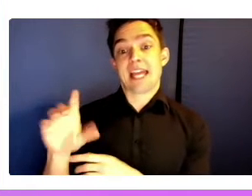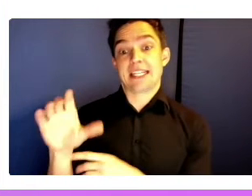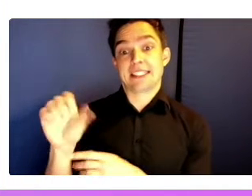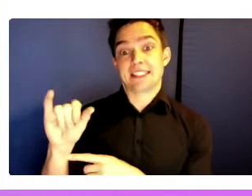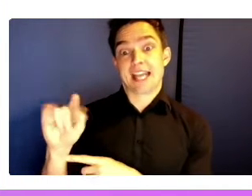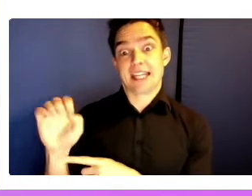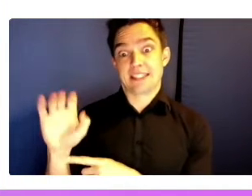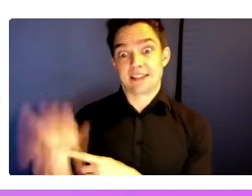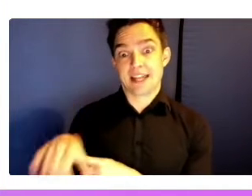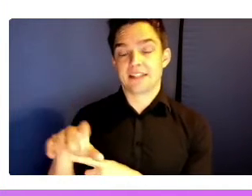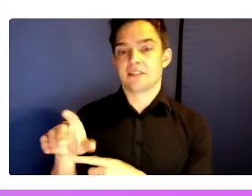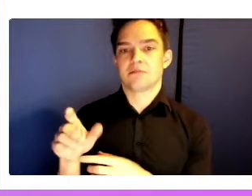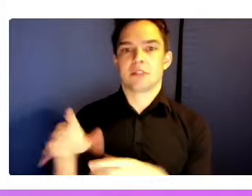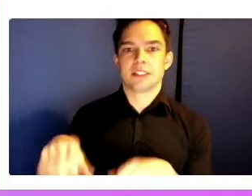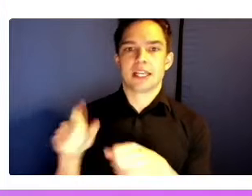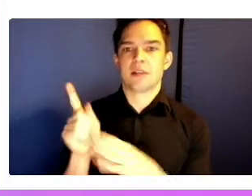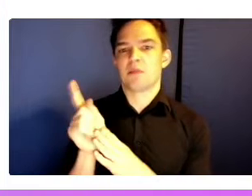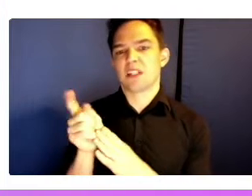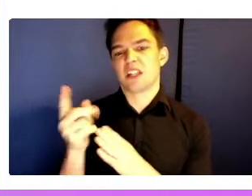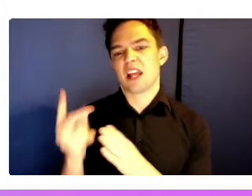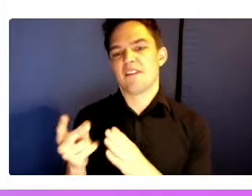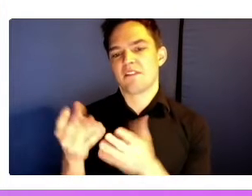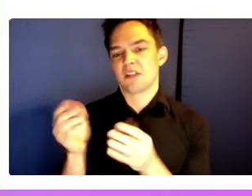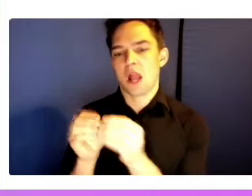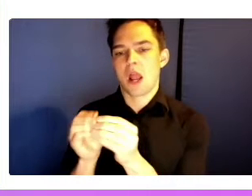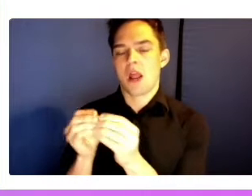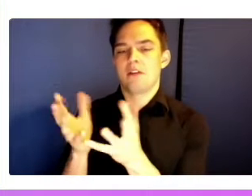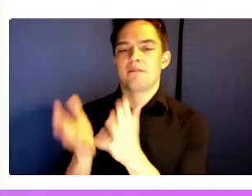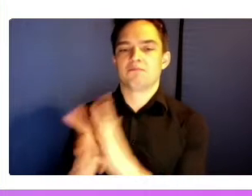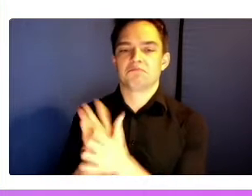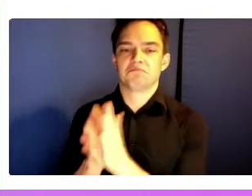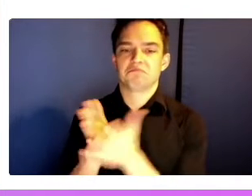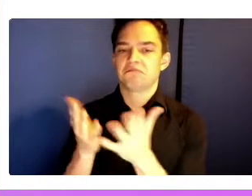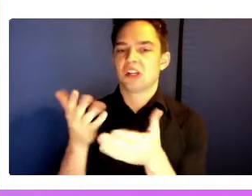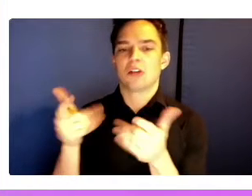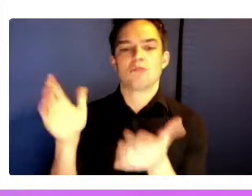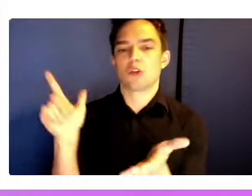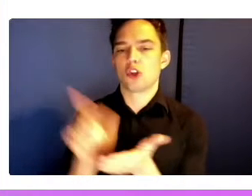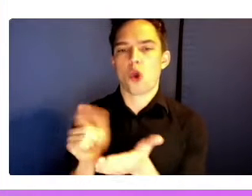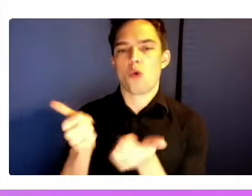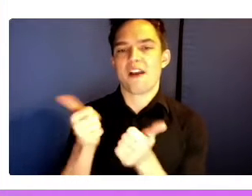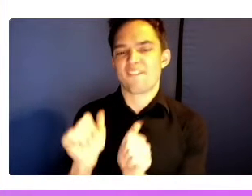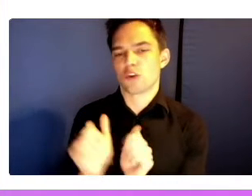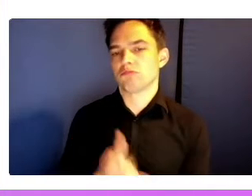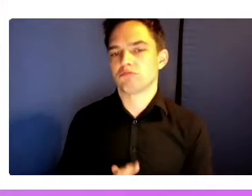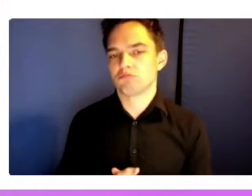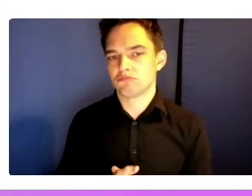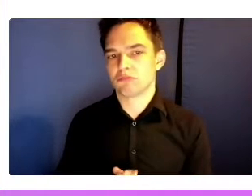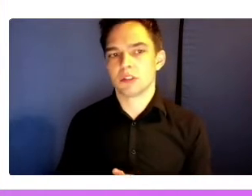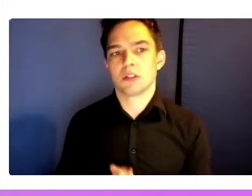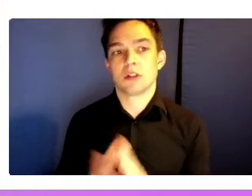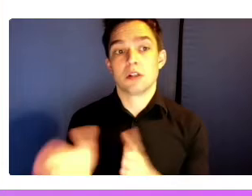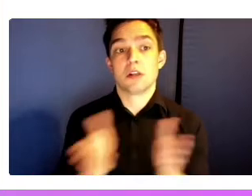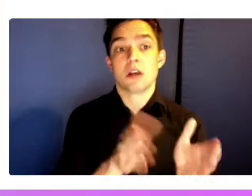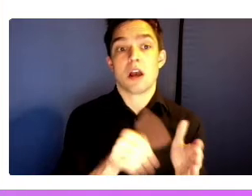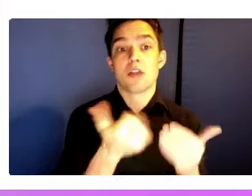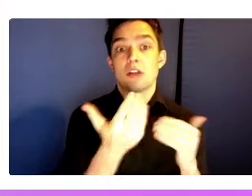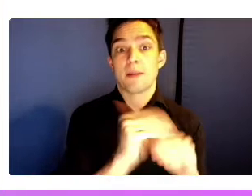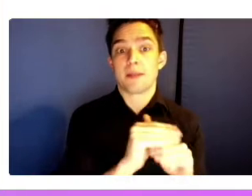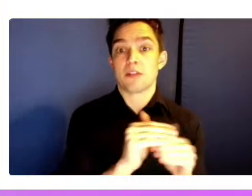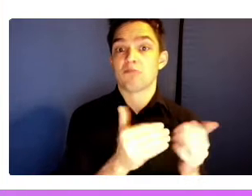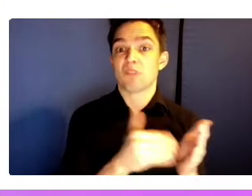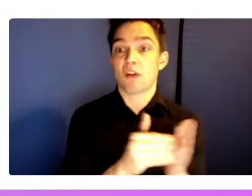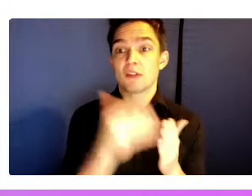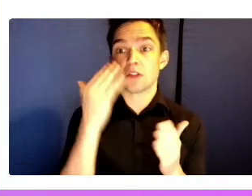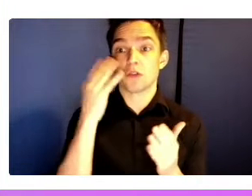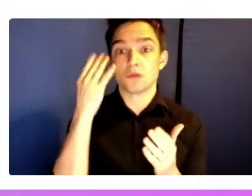It's going to take a minute and a half to fix and it'll be done. It's very low effort. But another limitation is they're often ignorant